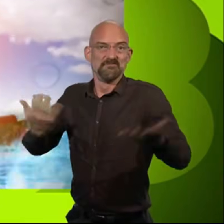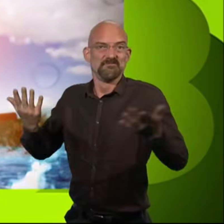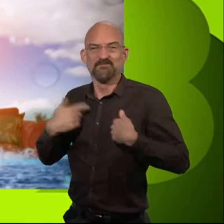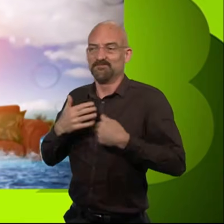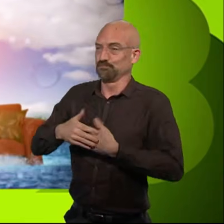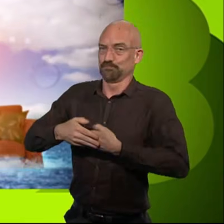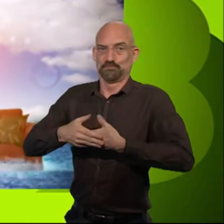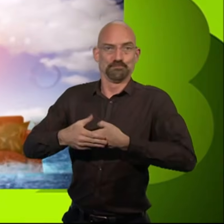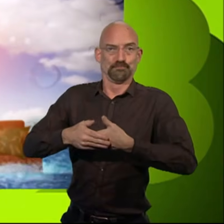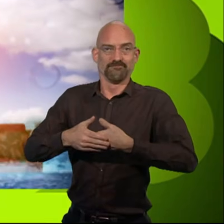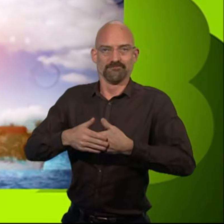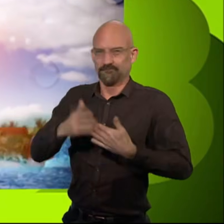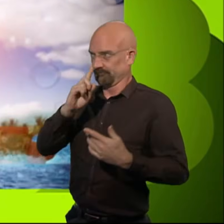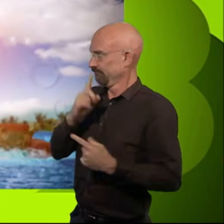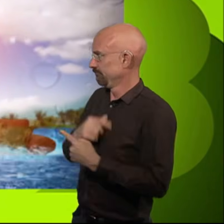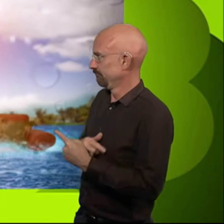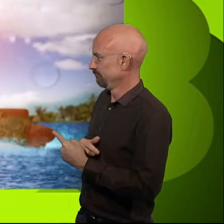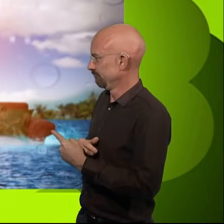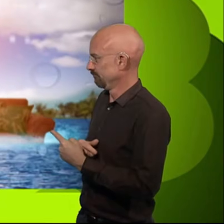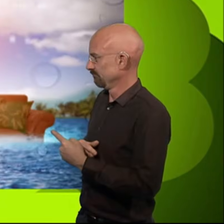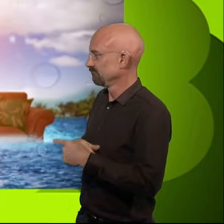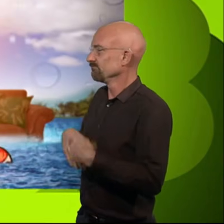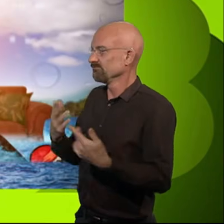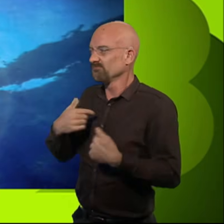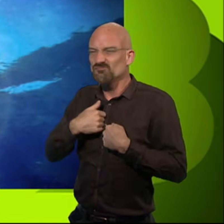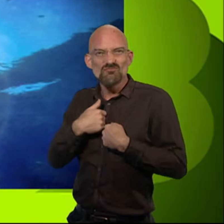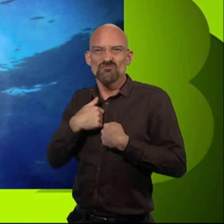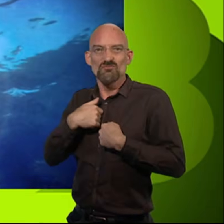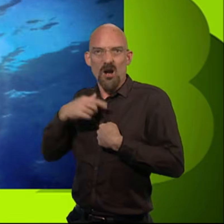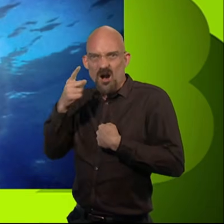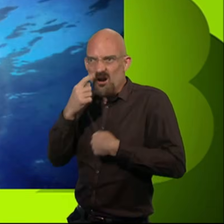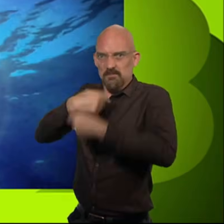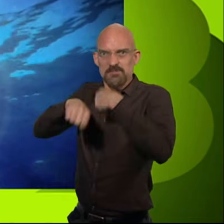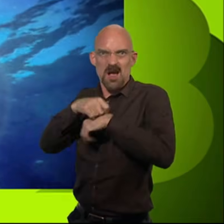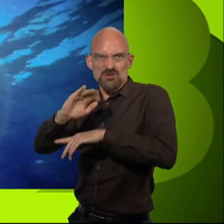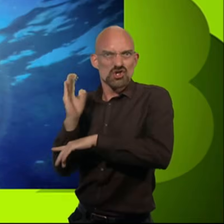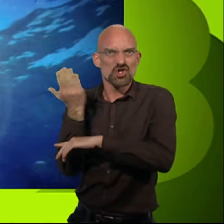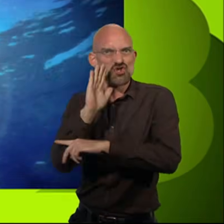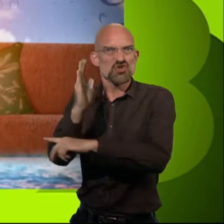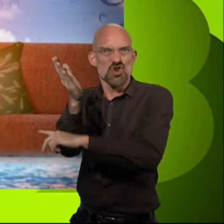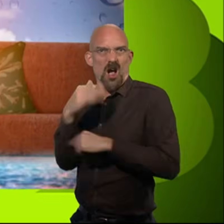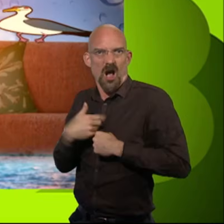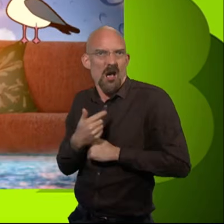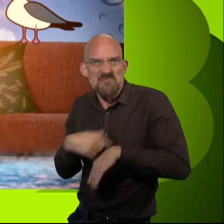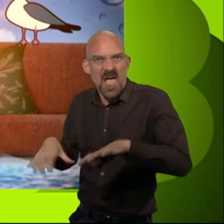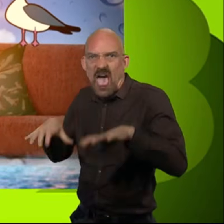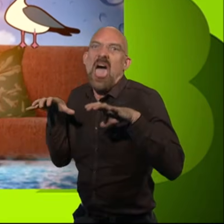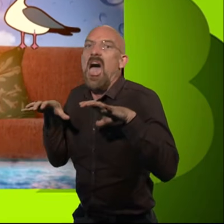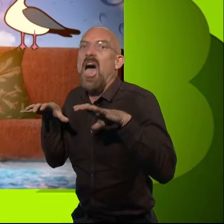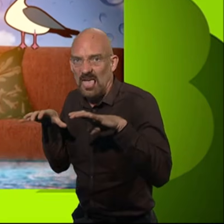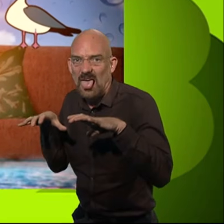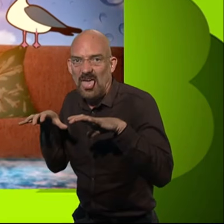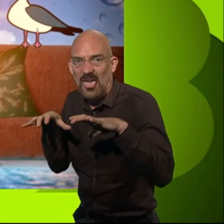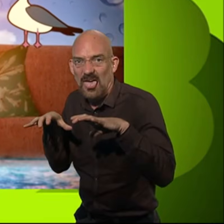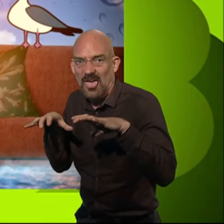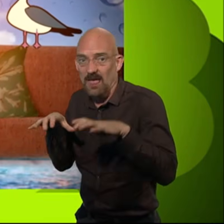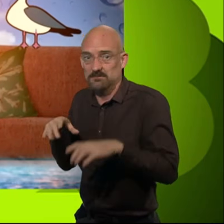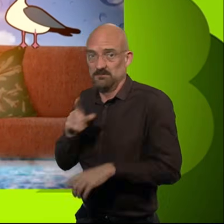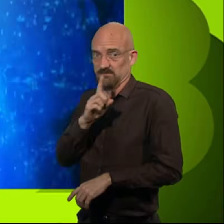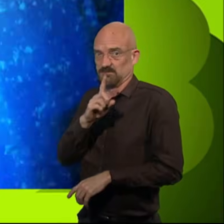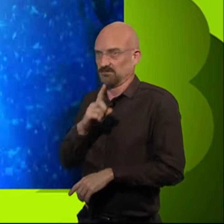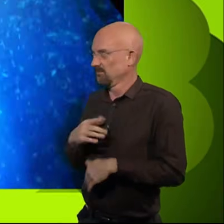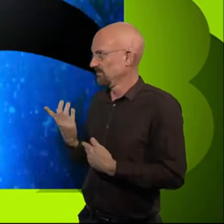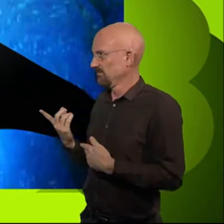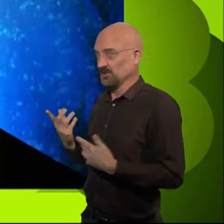Hang on, she's turned into a shark. That's because she circled the sofa like a shark circling its prey, on the hunt for something to amuse